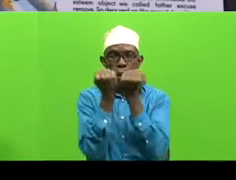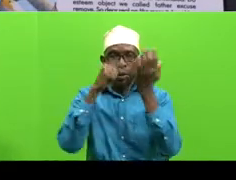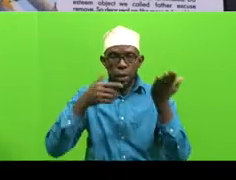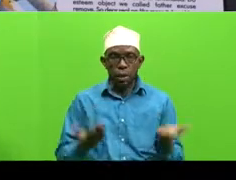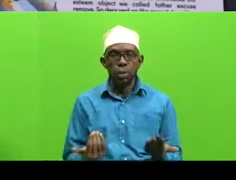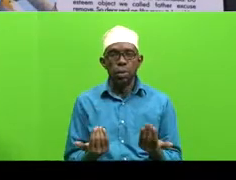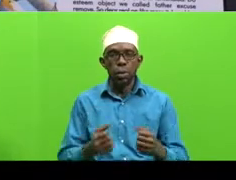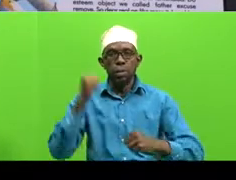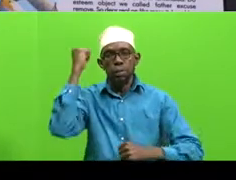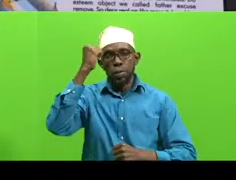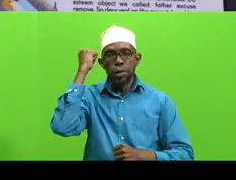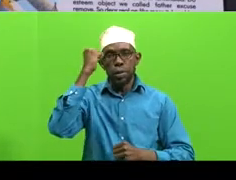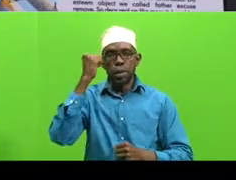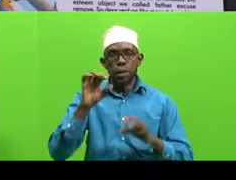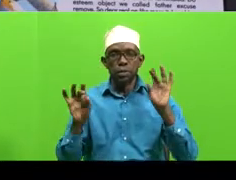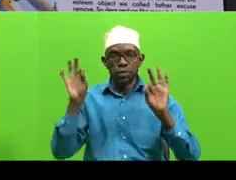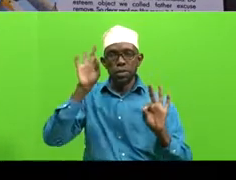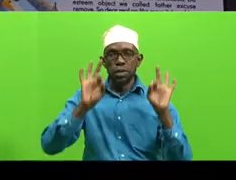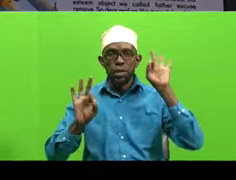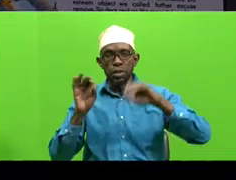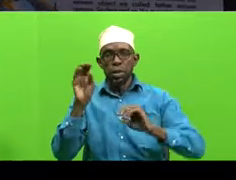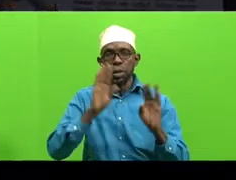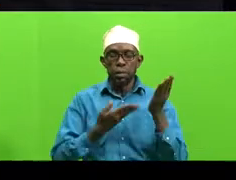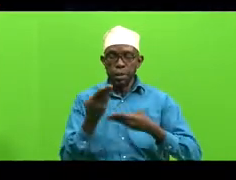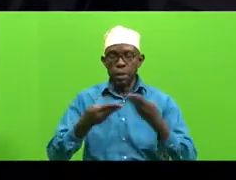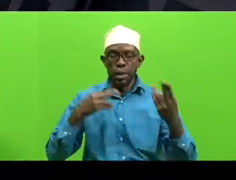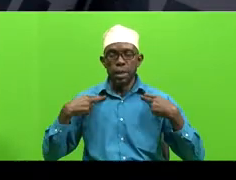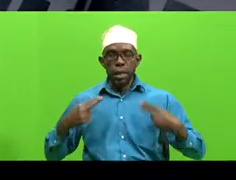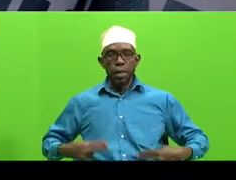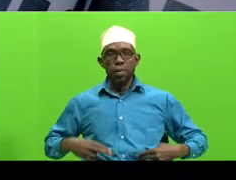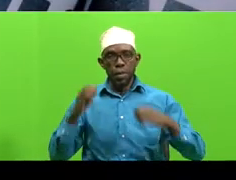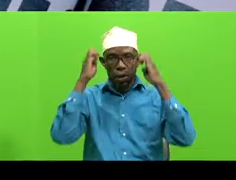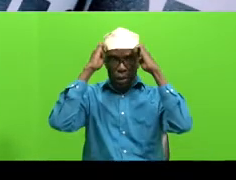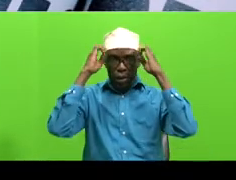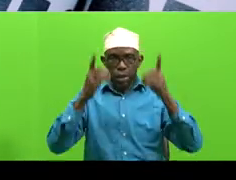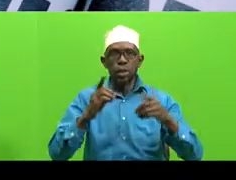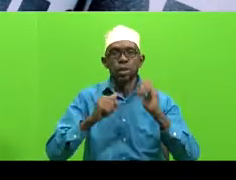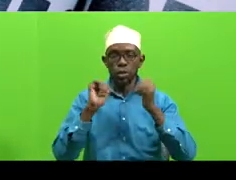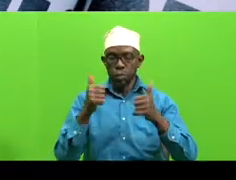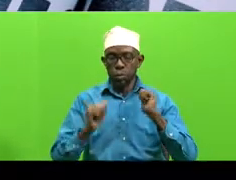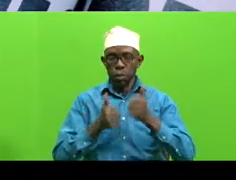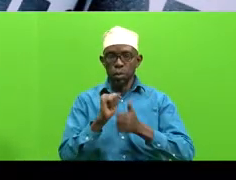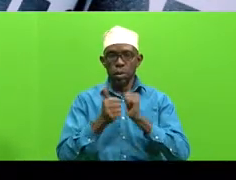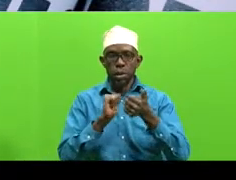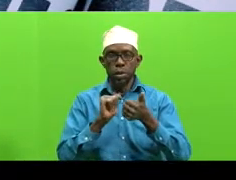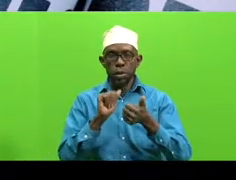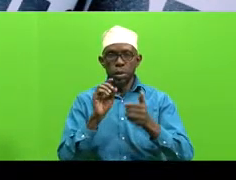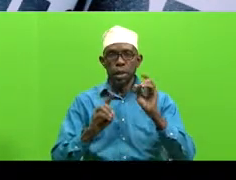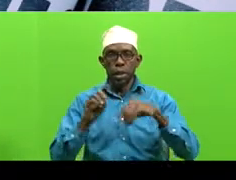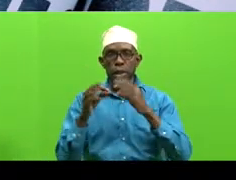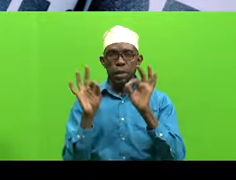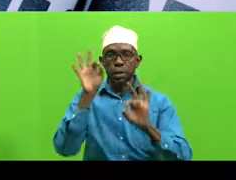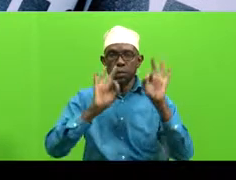as politics, fashion, business, health, education, sports, entertainment,